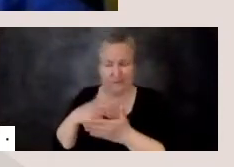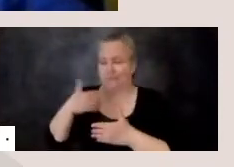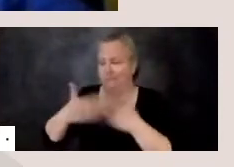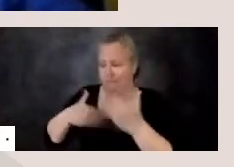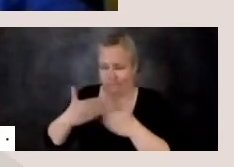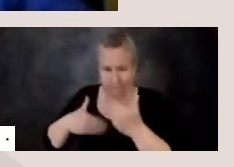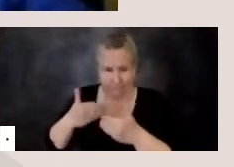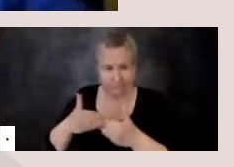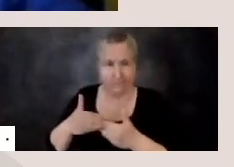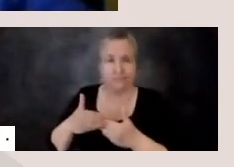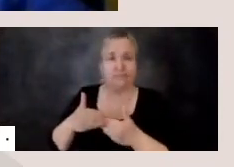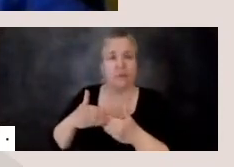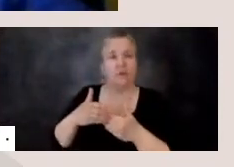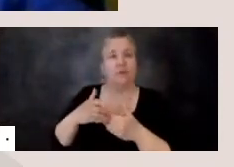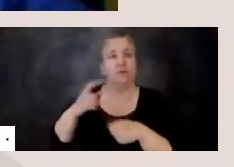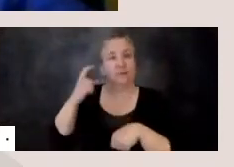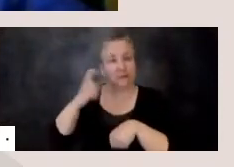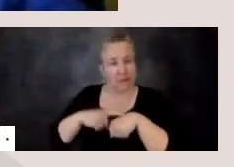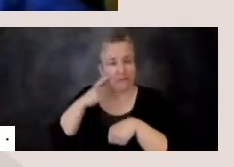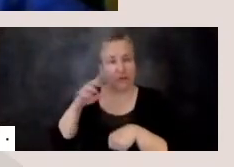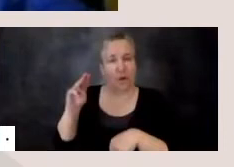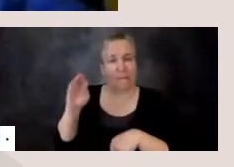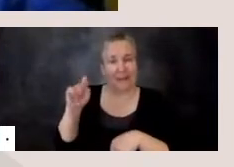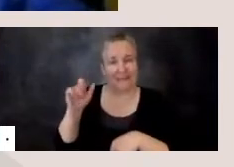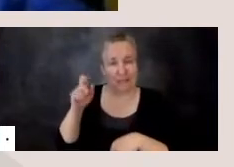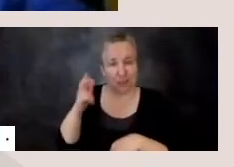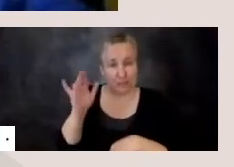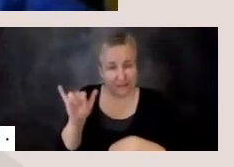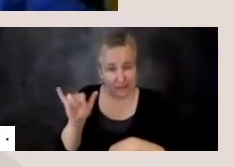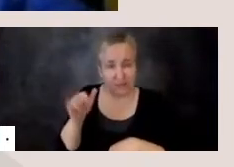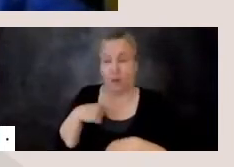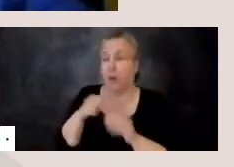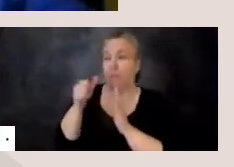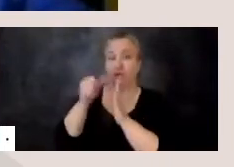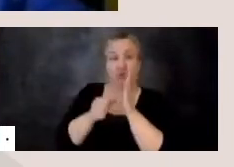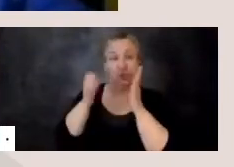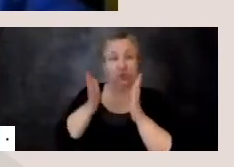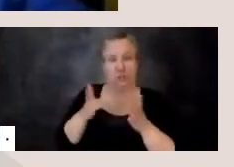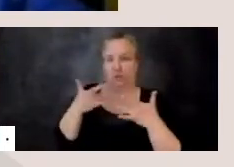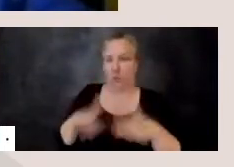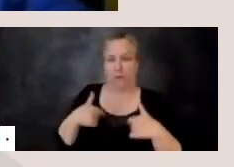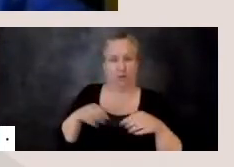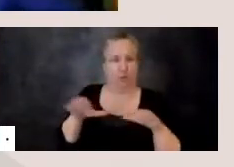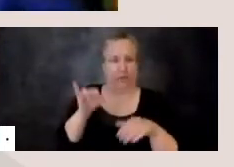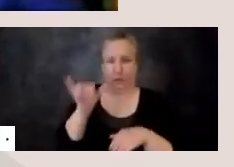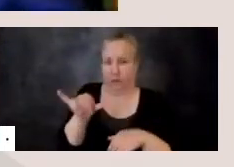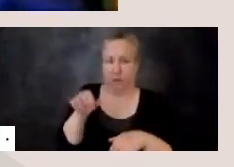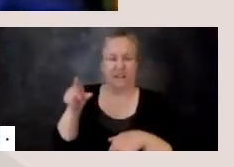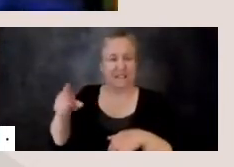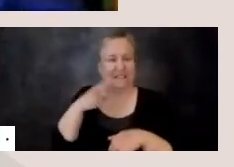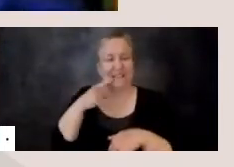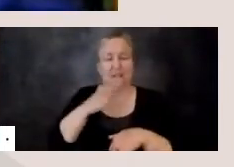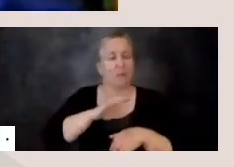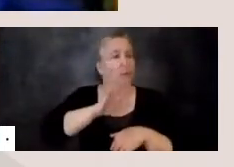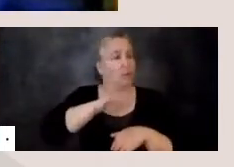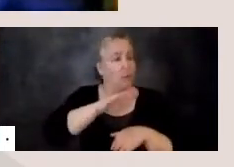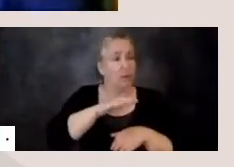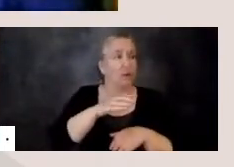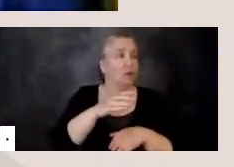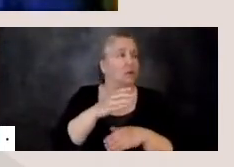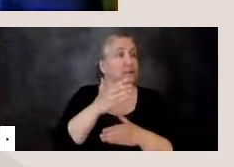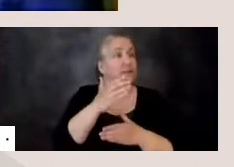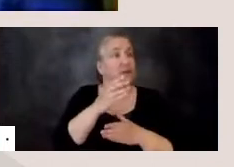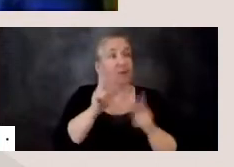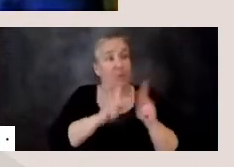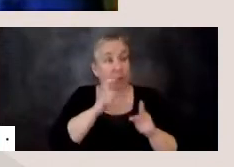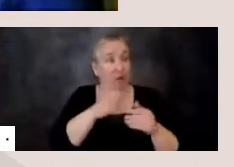my mastectomy, and my surgeon didn't want me to get the mastectomy because she was like, "Well, people with your stage of cancer don't live